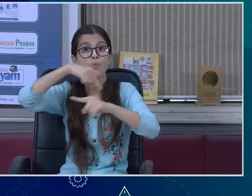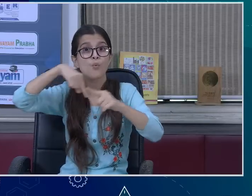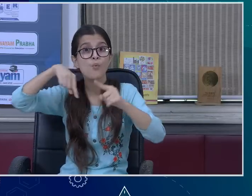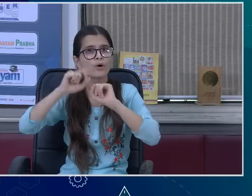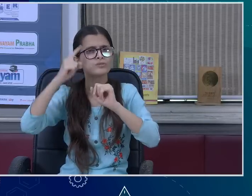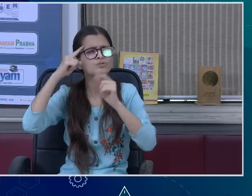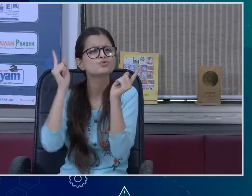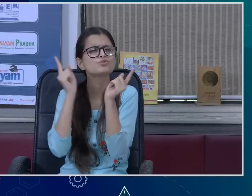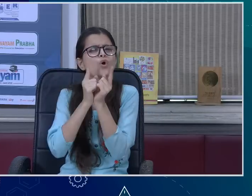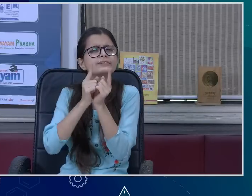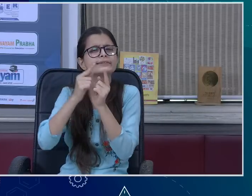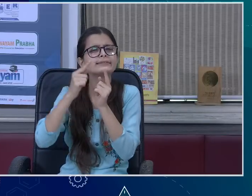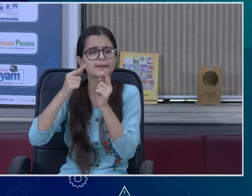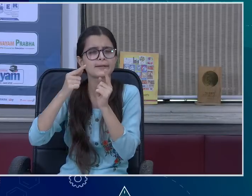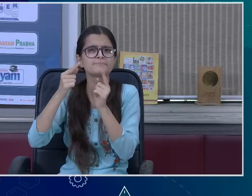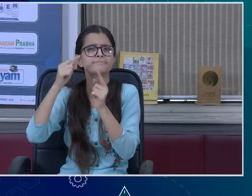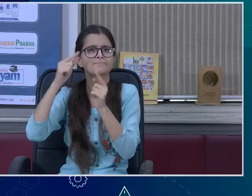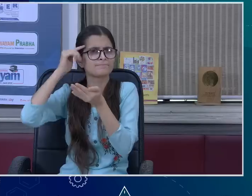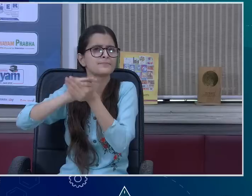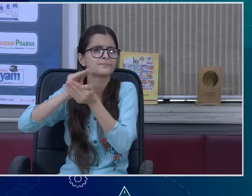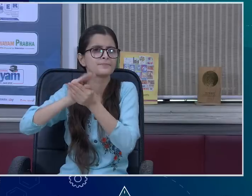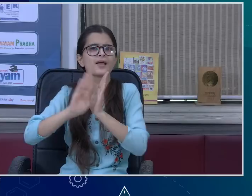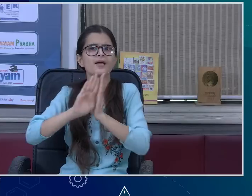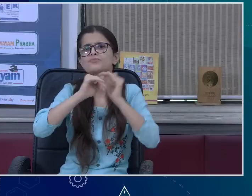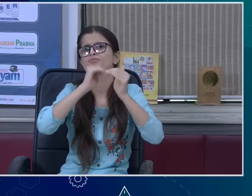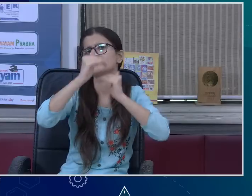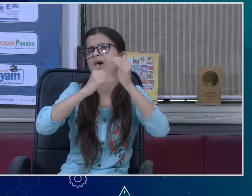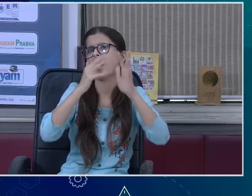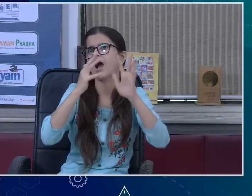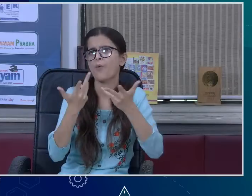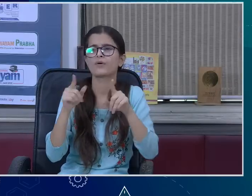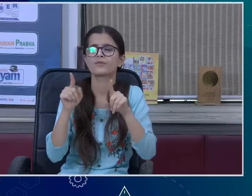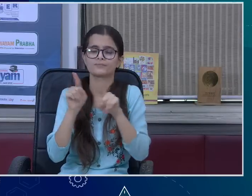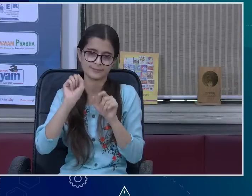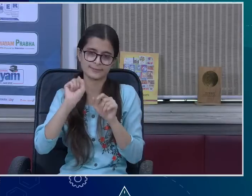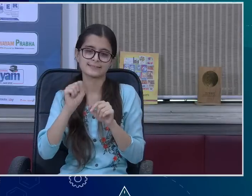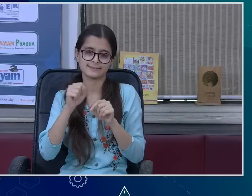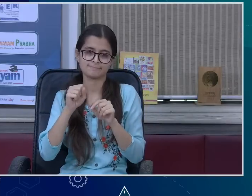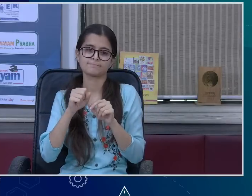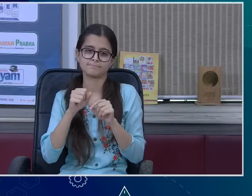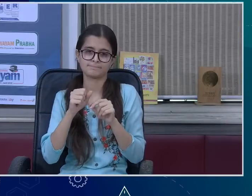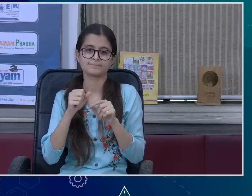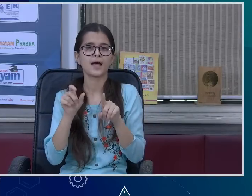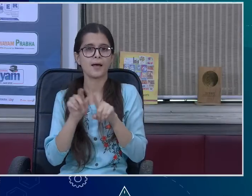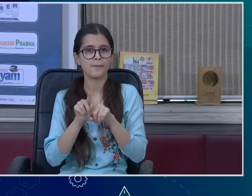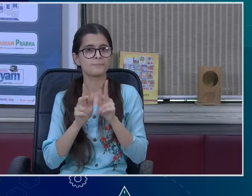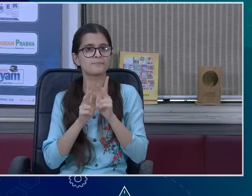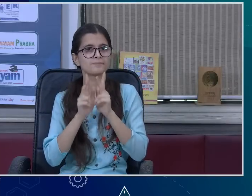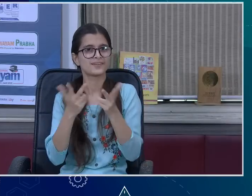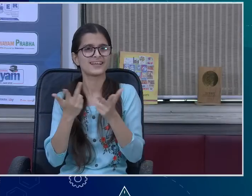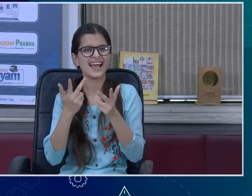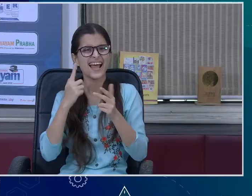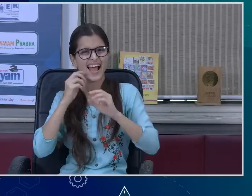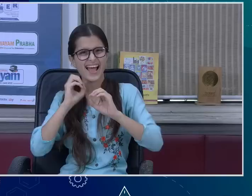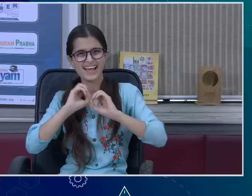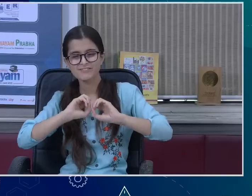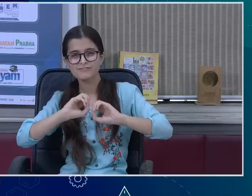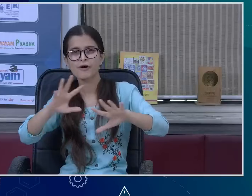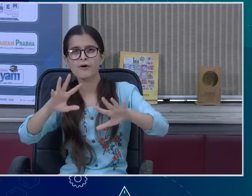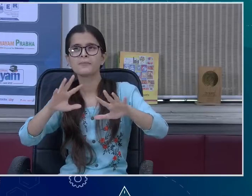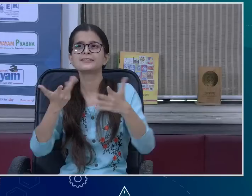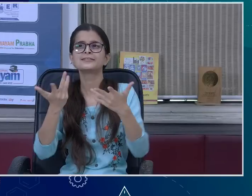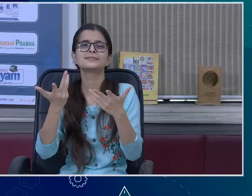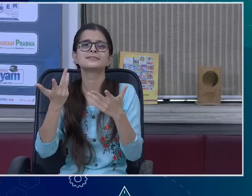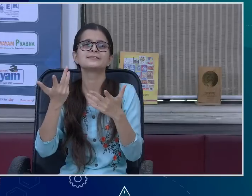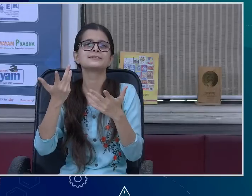Okay. Yes. Short-term deficits, how that is going to affect, isn't it? So that see, any information has to be retained in